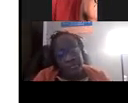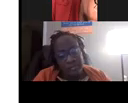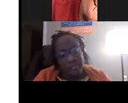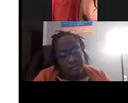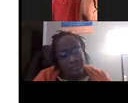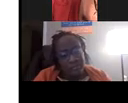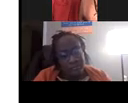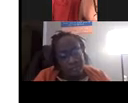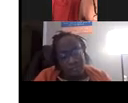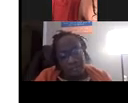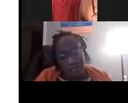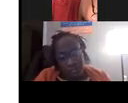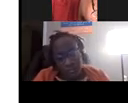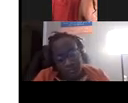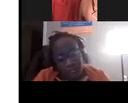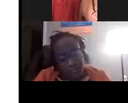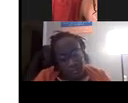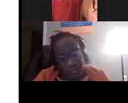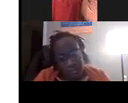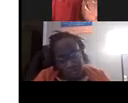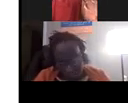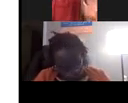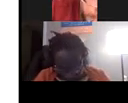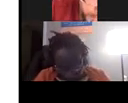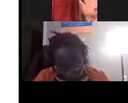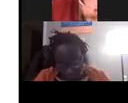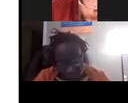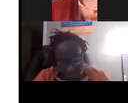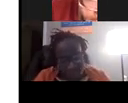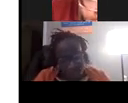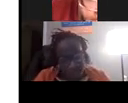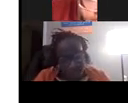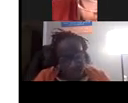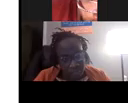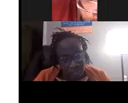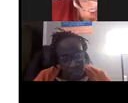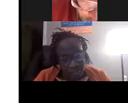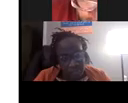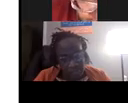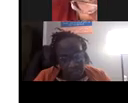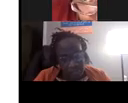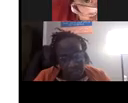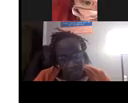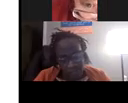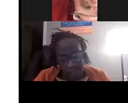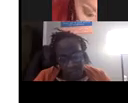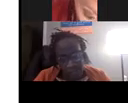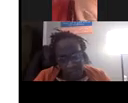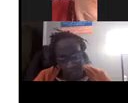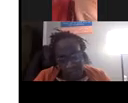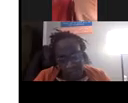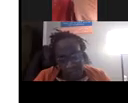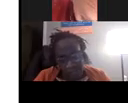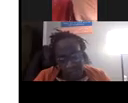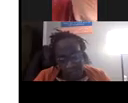speaking. And Jesus, if I remember right, said, "Your faith has made you whole. Get